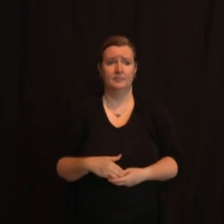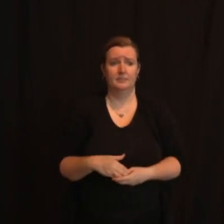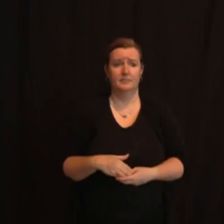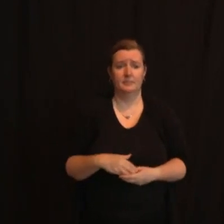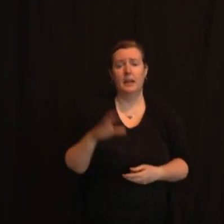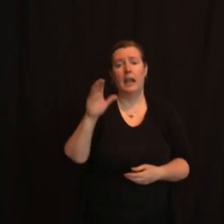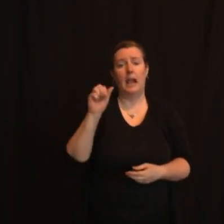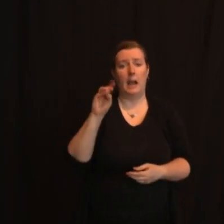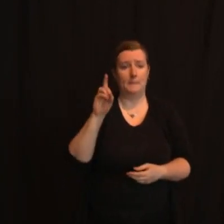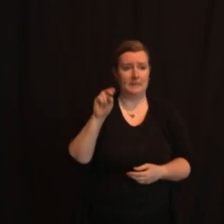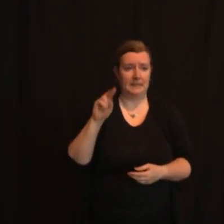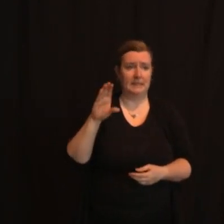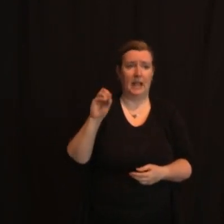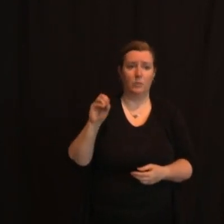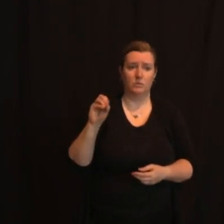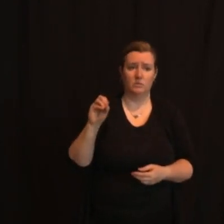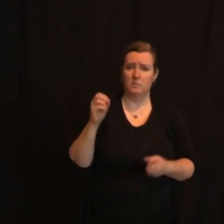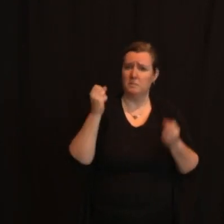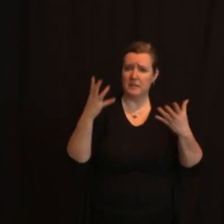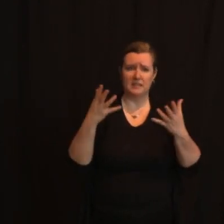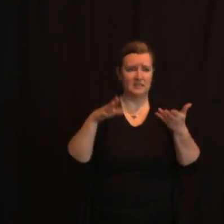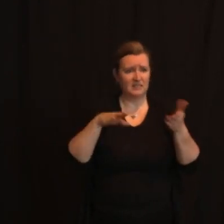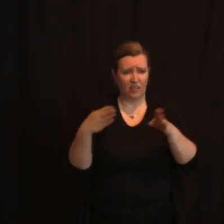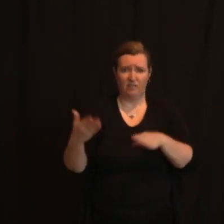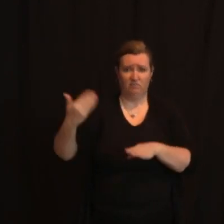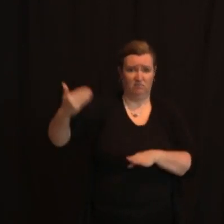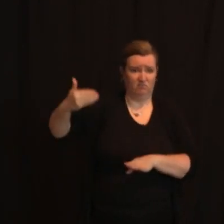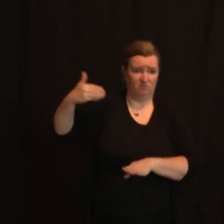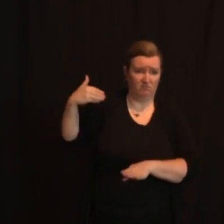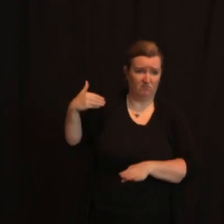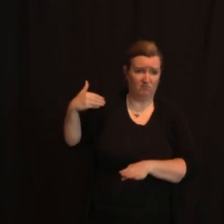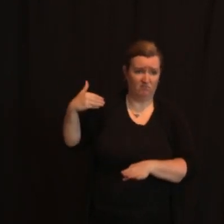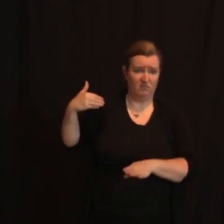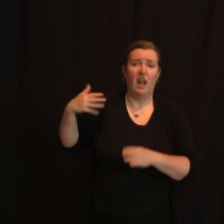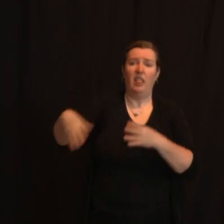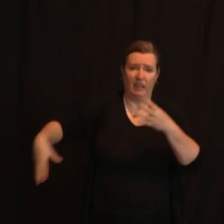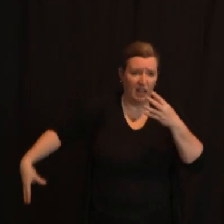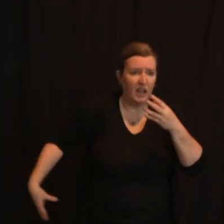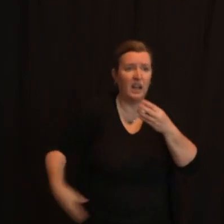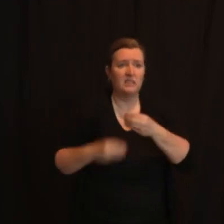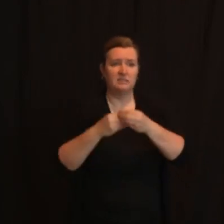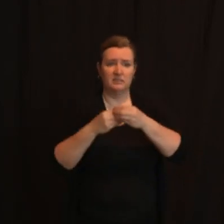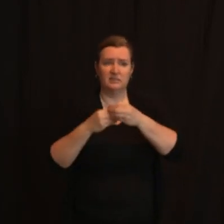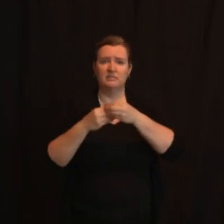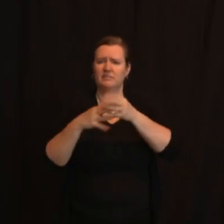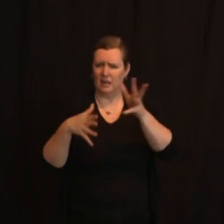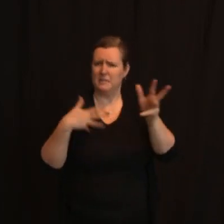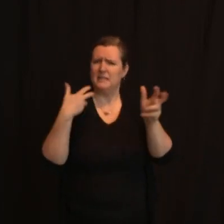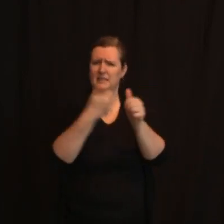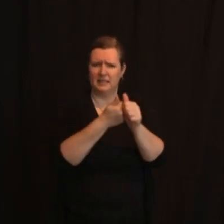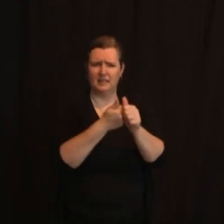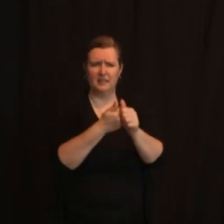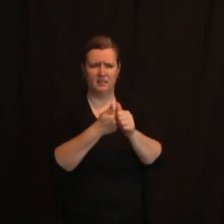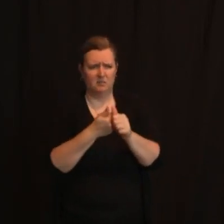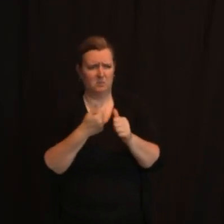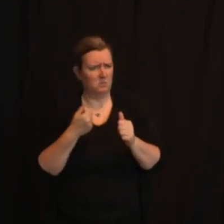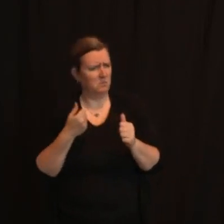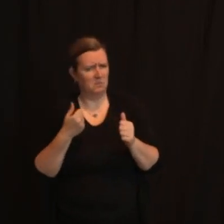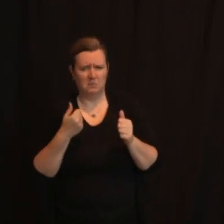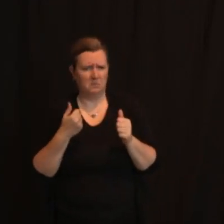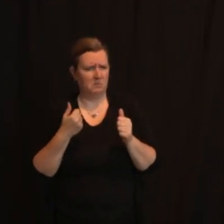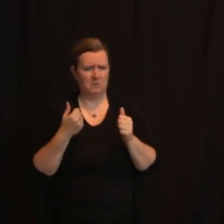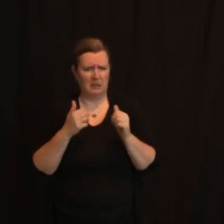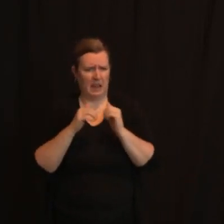deaths that have now been added in an update. What is the cause of that? Is it just a lag in reporting, or do the tests come back later,